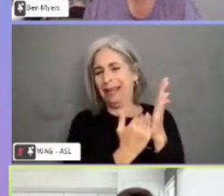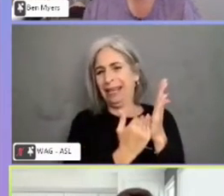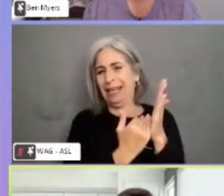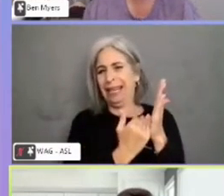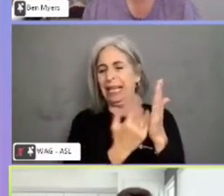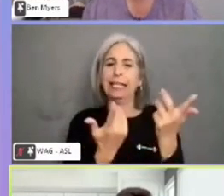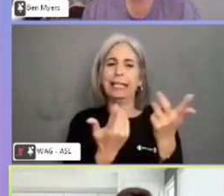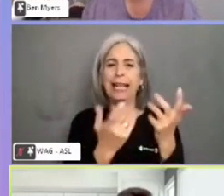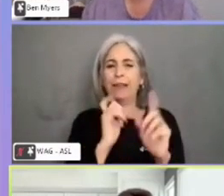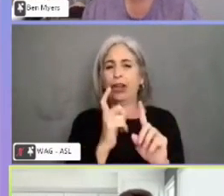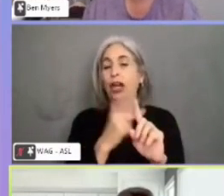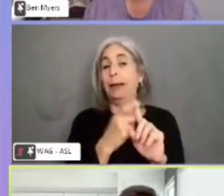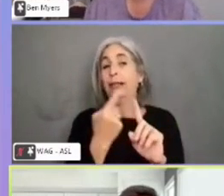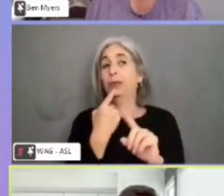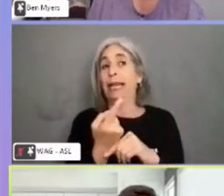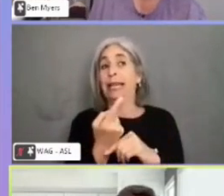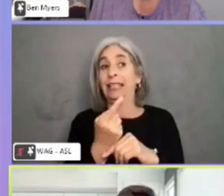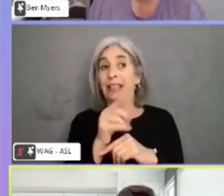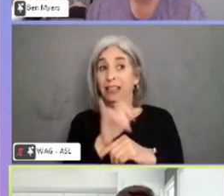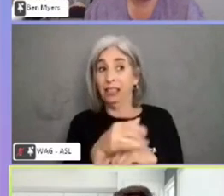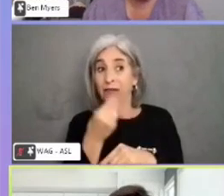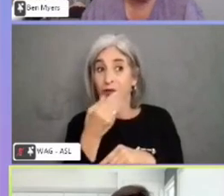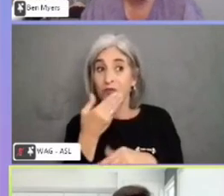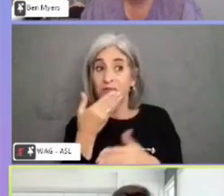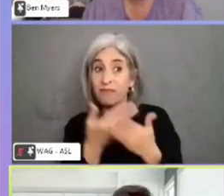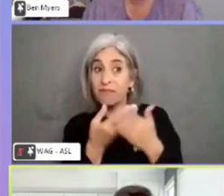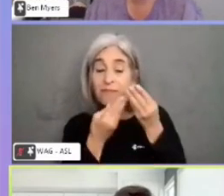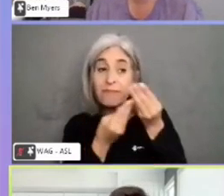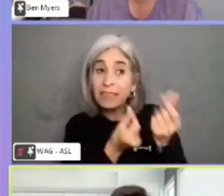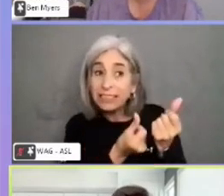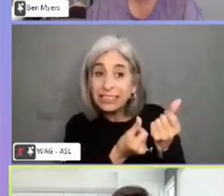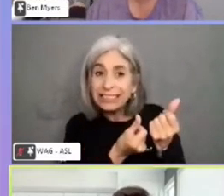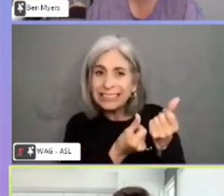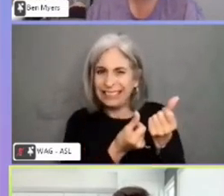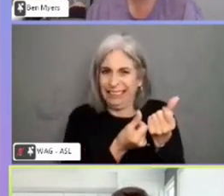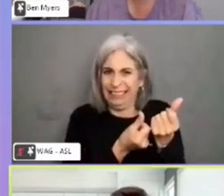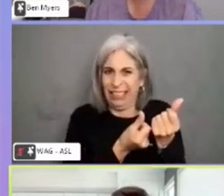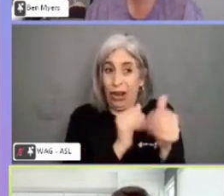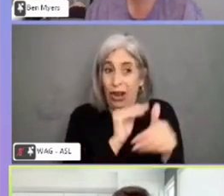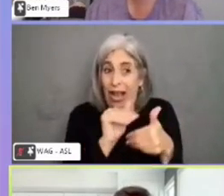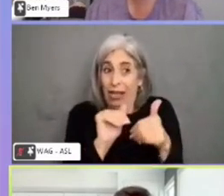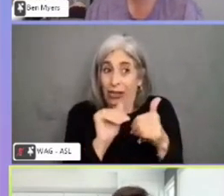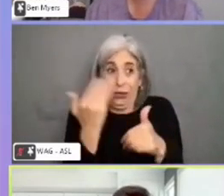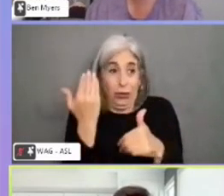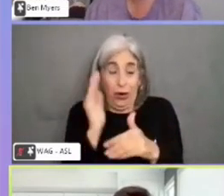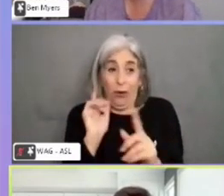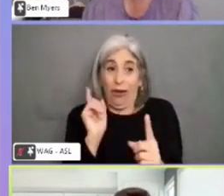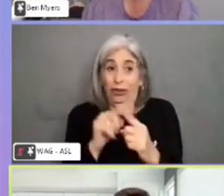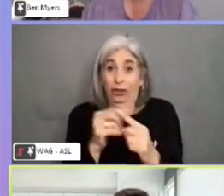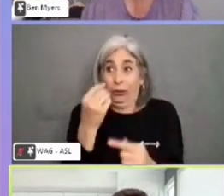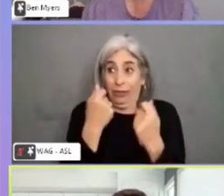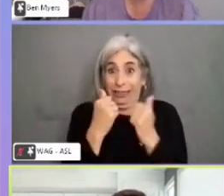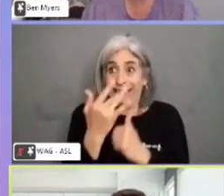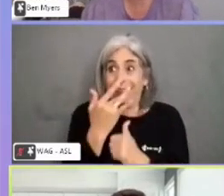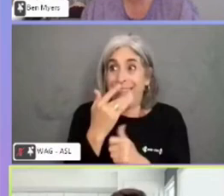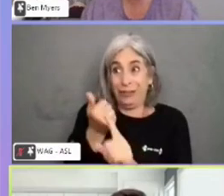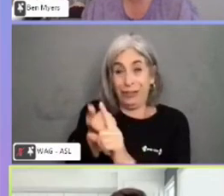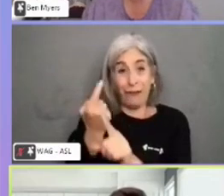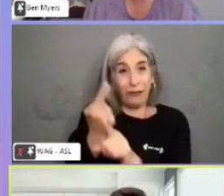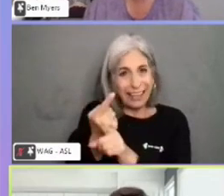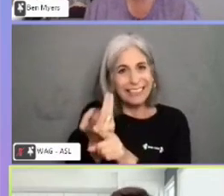kind of automation to say, is this food good? Well, the only way to really tell is to try it out yourself, right?